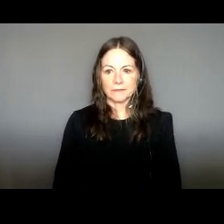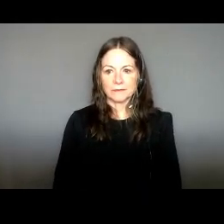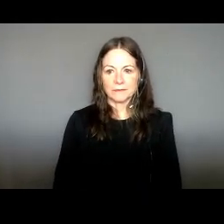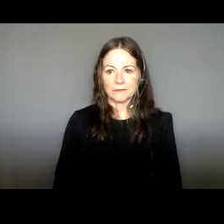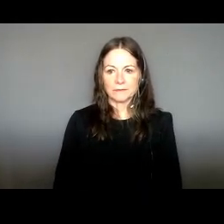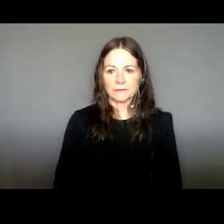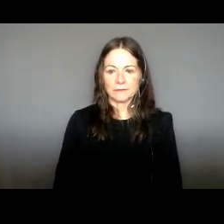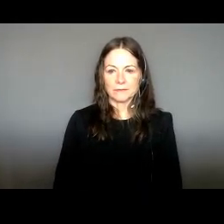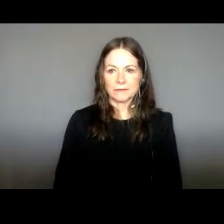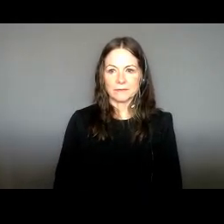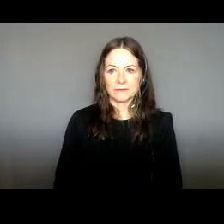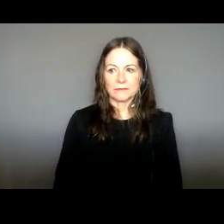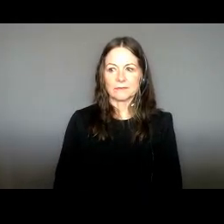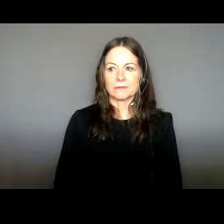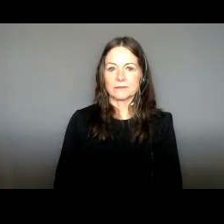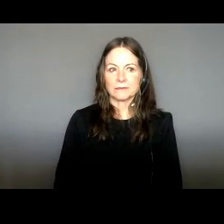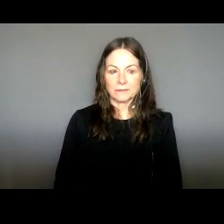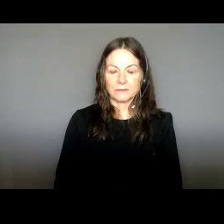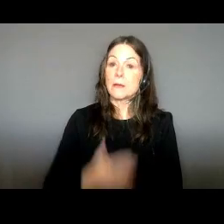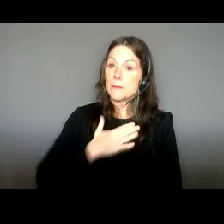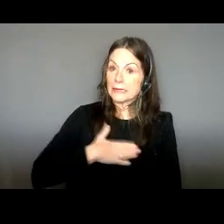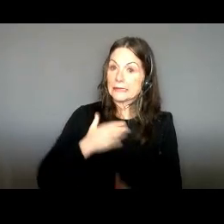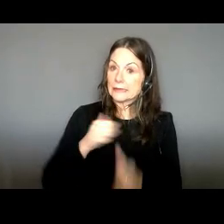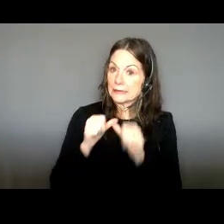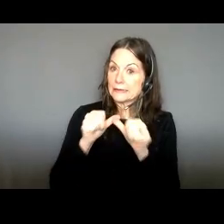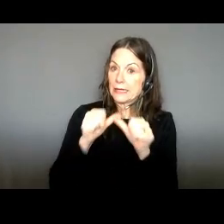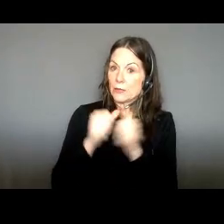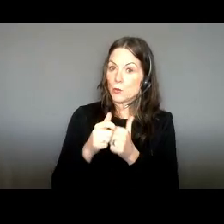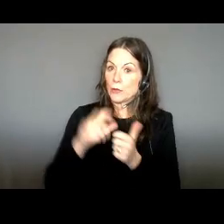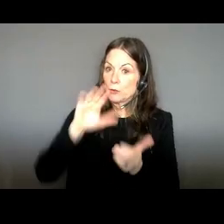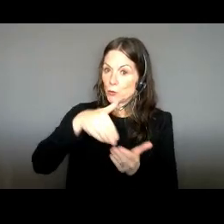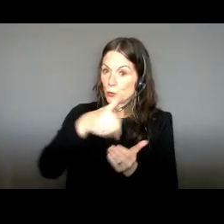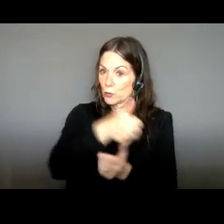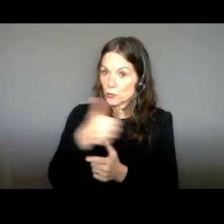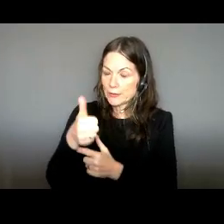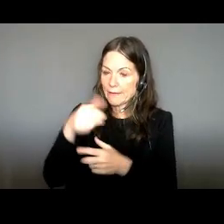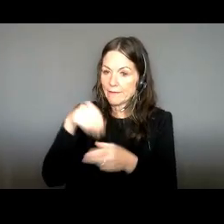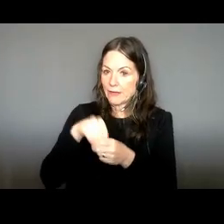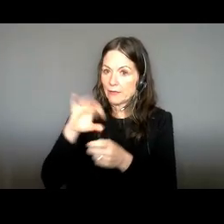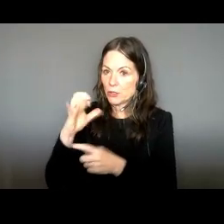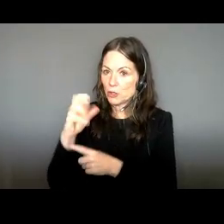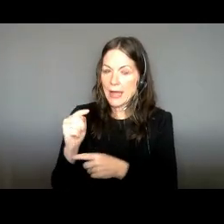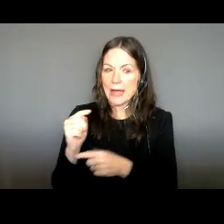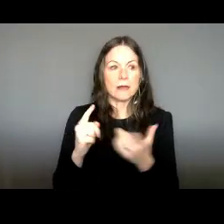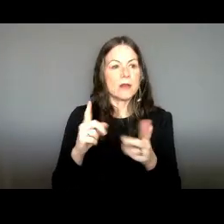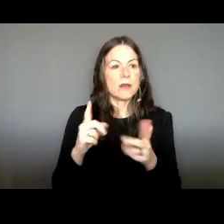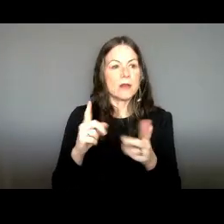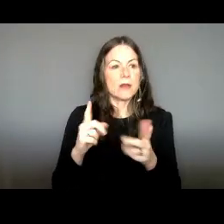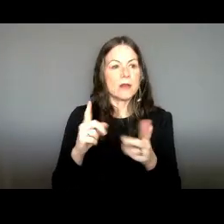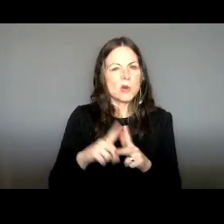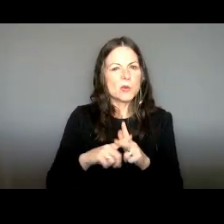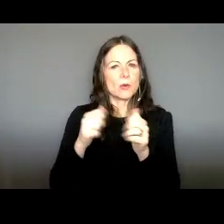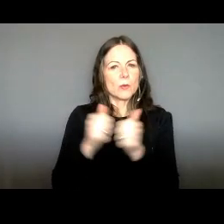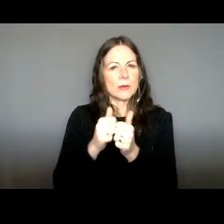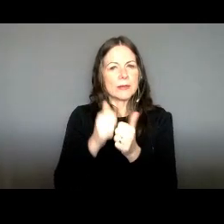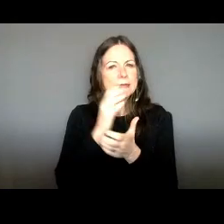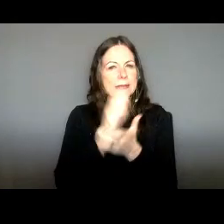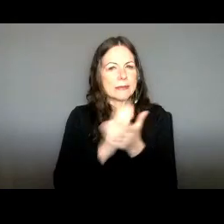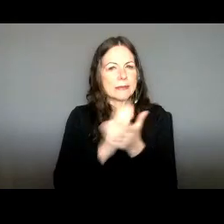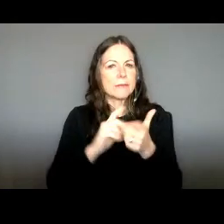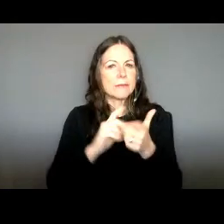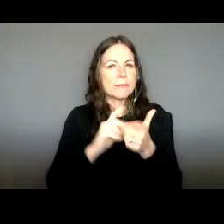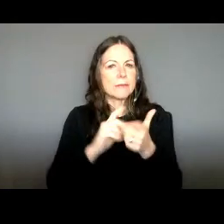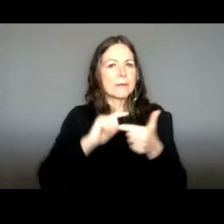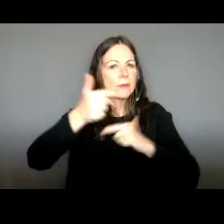Please continue to introduce yourself in the chat. And in the meantime, we will start using with you some interactive tools today in